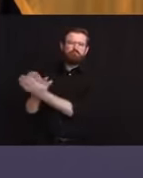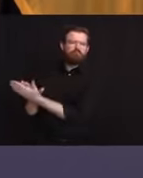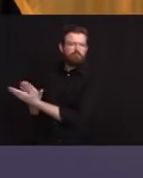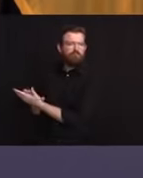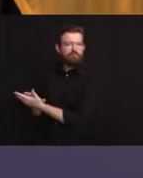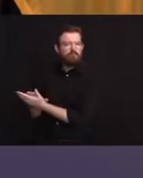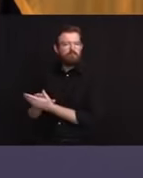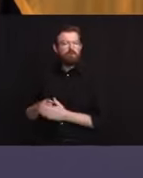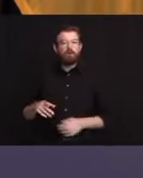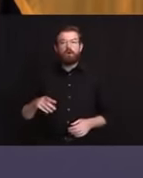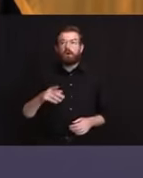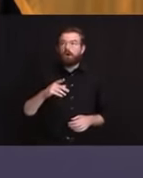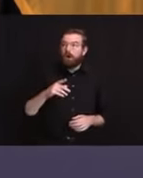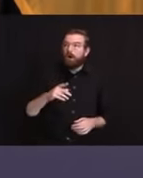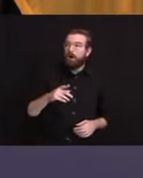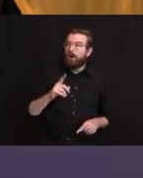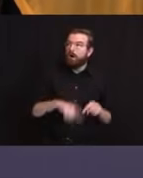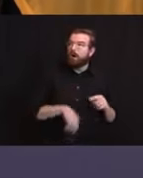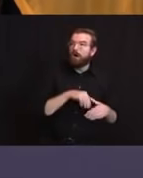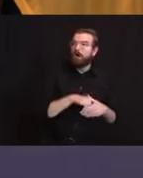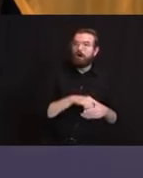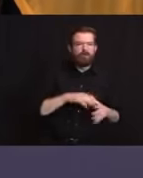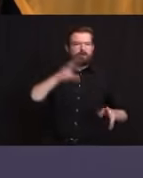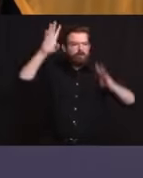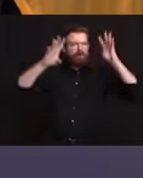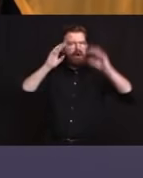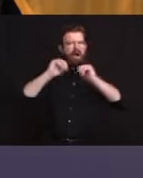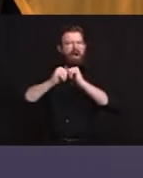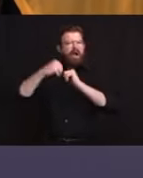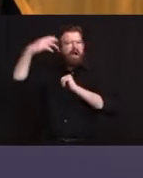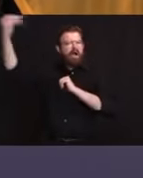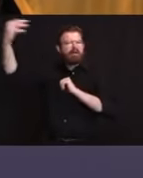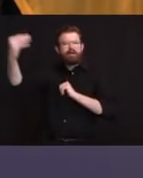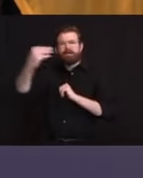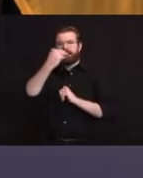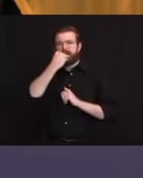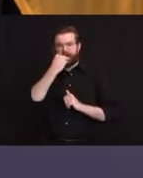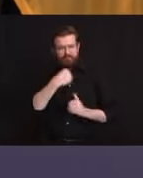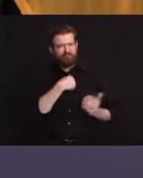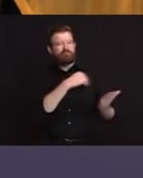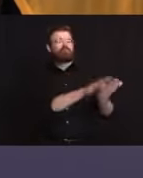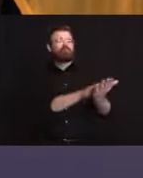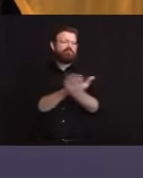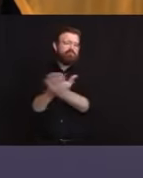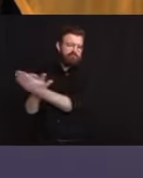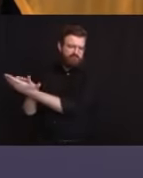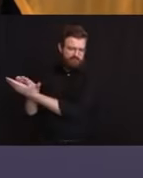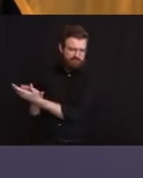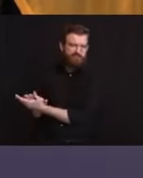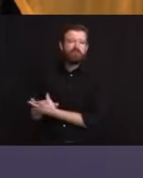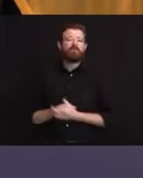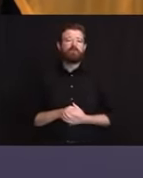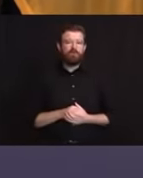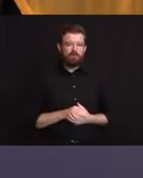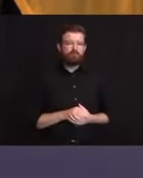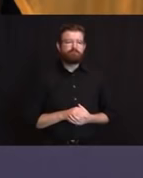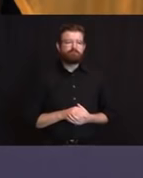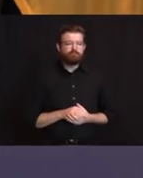that as well as anyone could have hoped. Is that fair and all? Okay. Thank you.